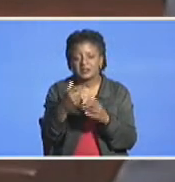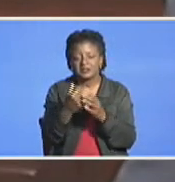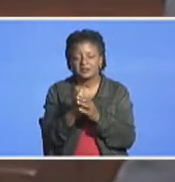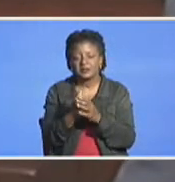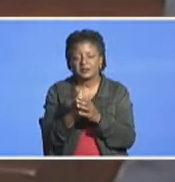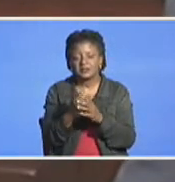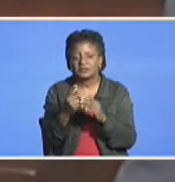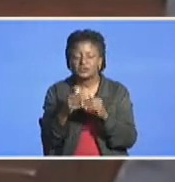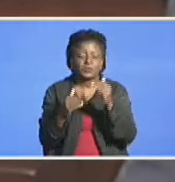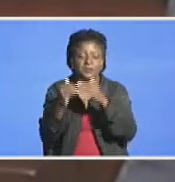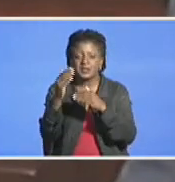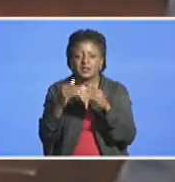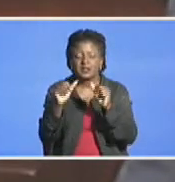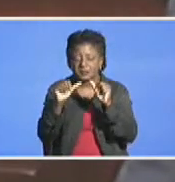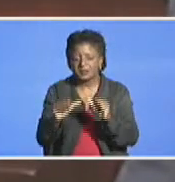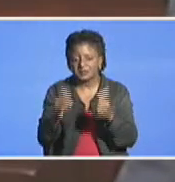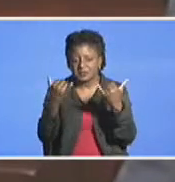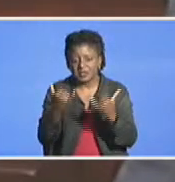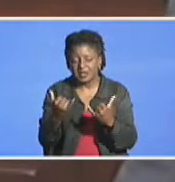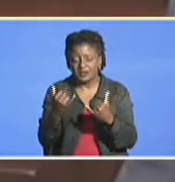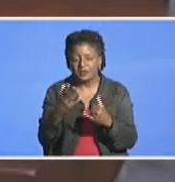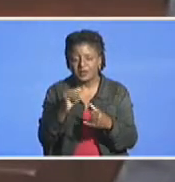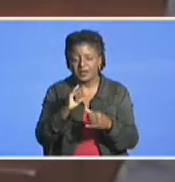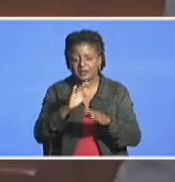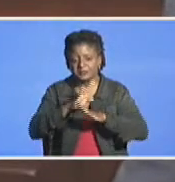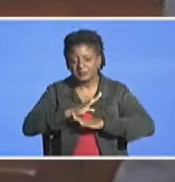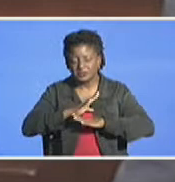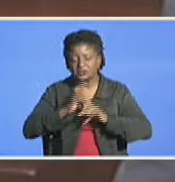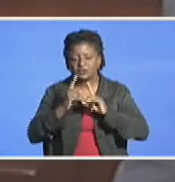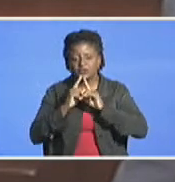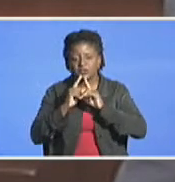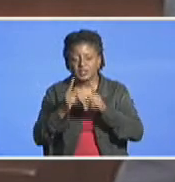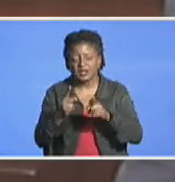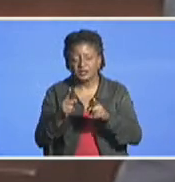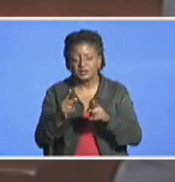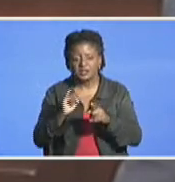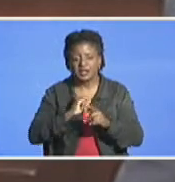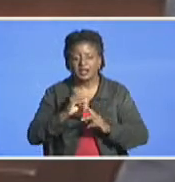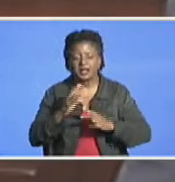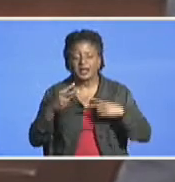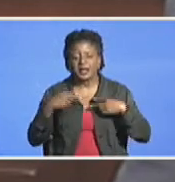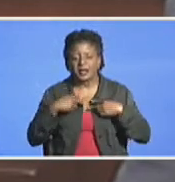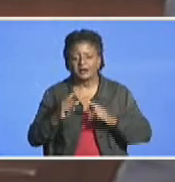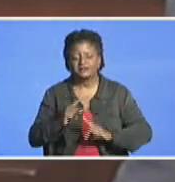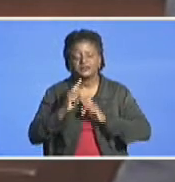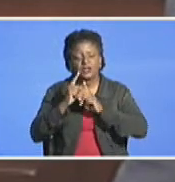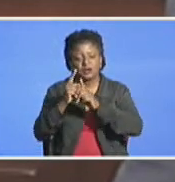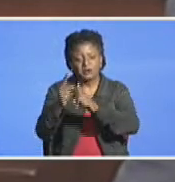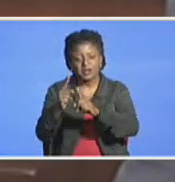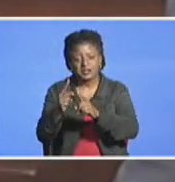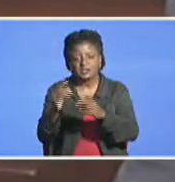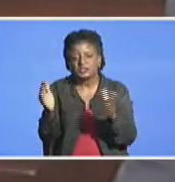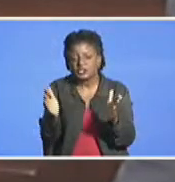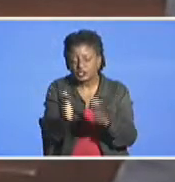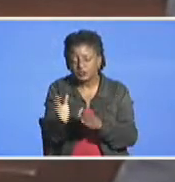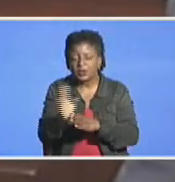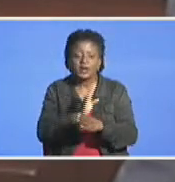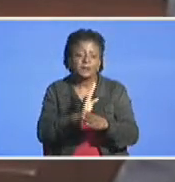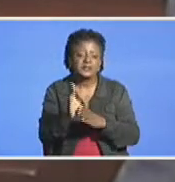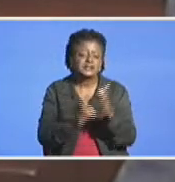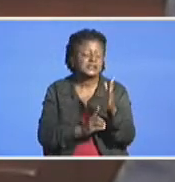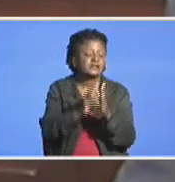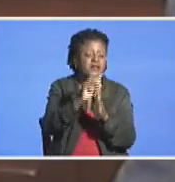am pleased to announce that I have directed the Small Business Development Center